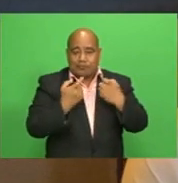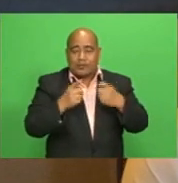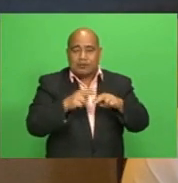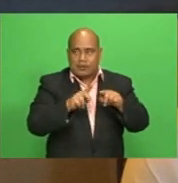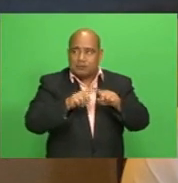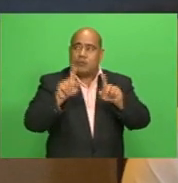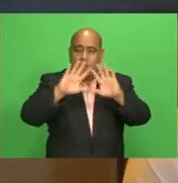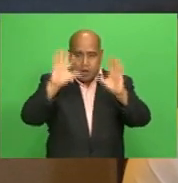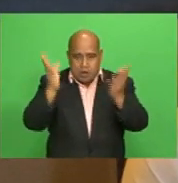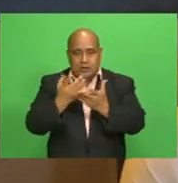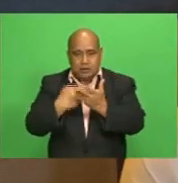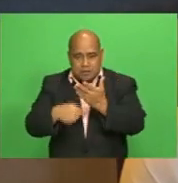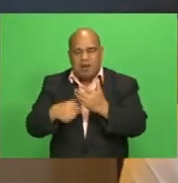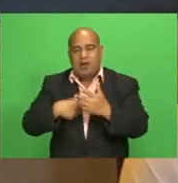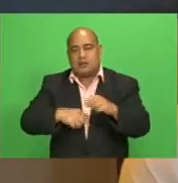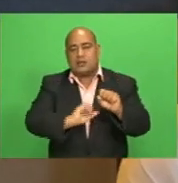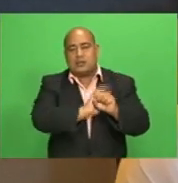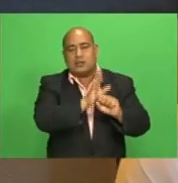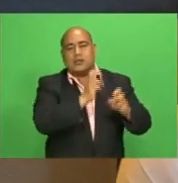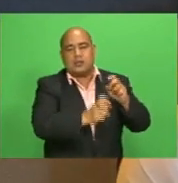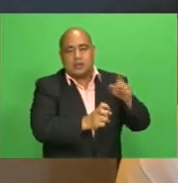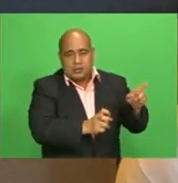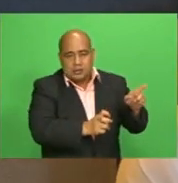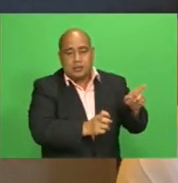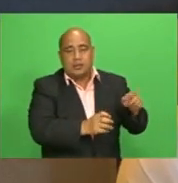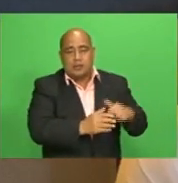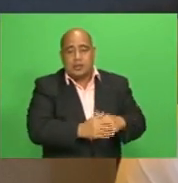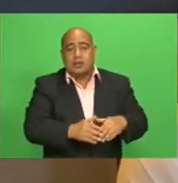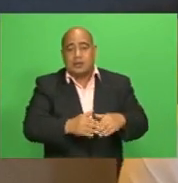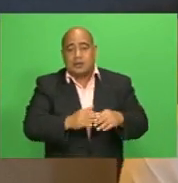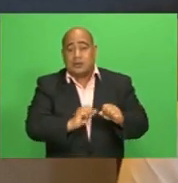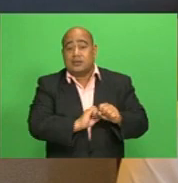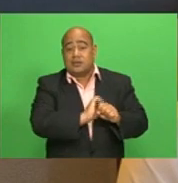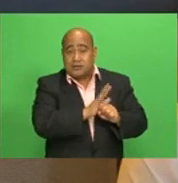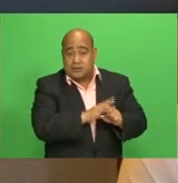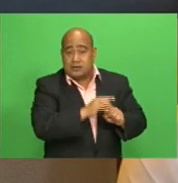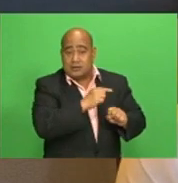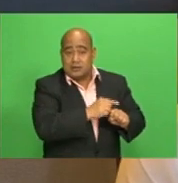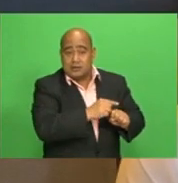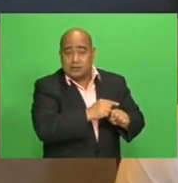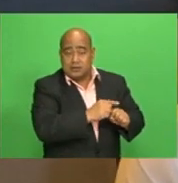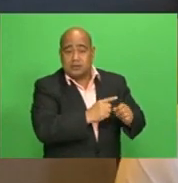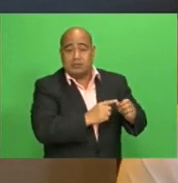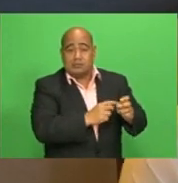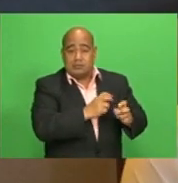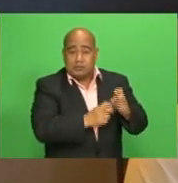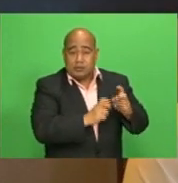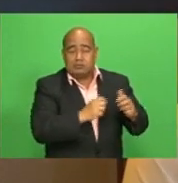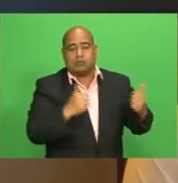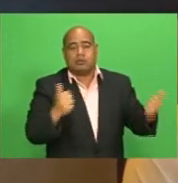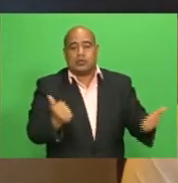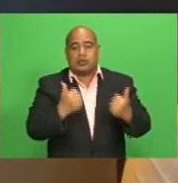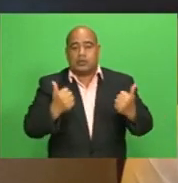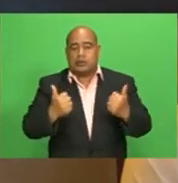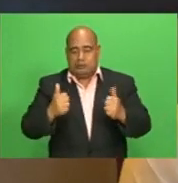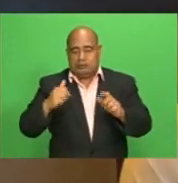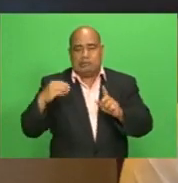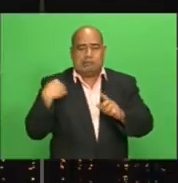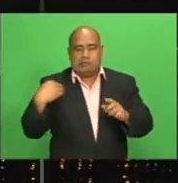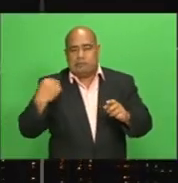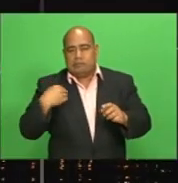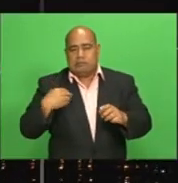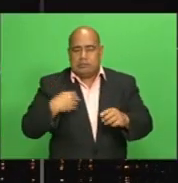COVID-19 pandemic. This pandemic has caused profound disruptions on all aspects of our day-to-day life.